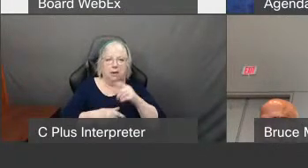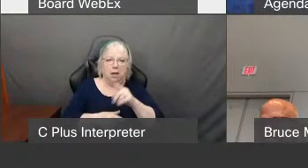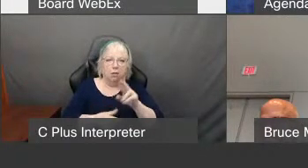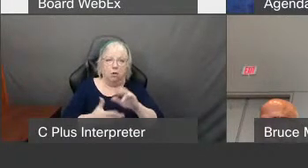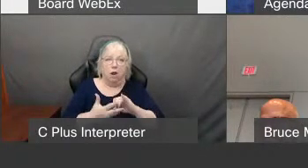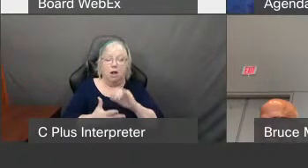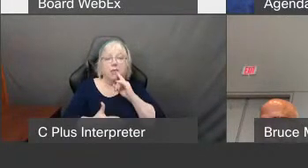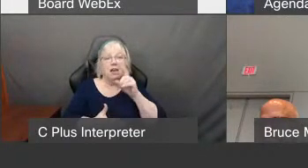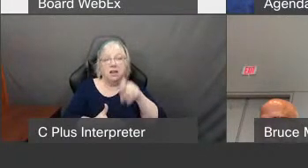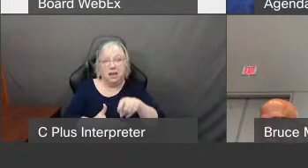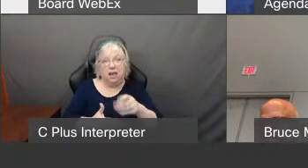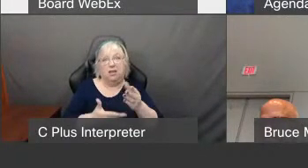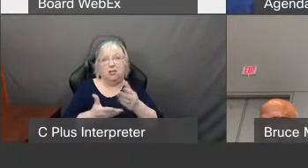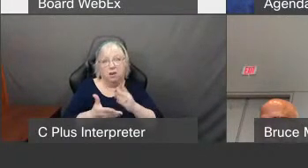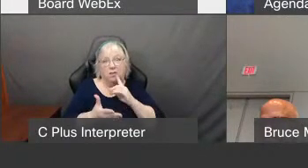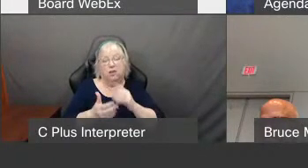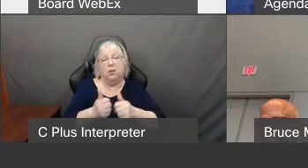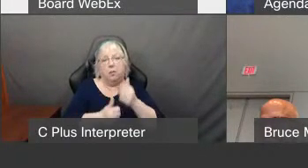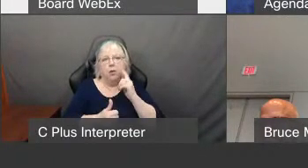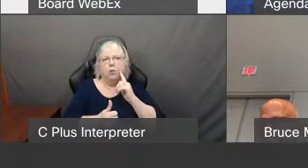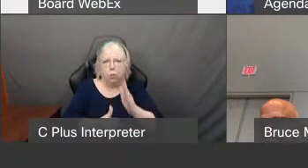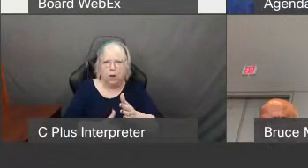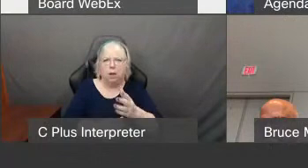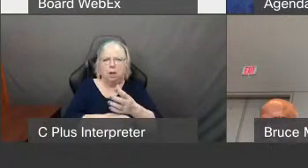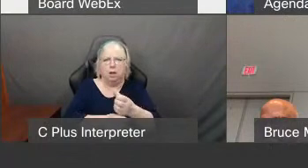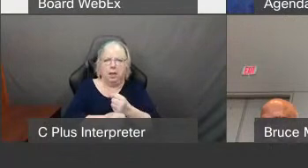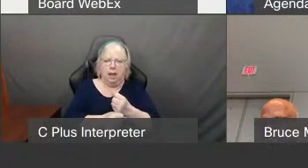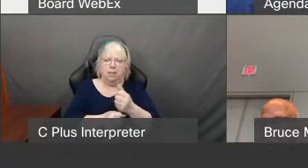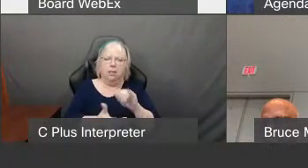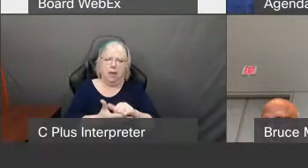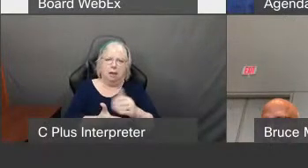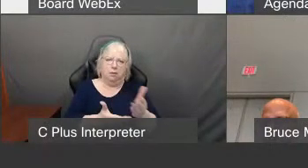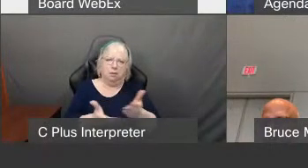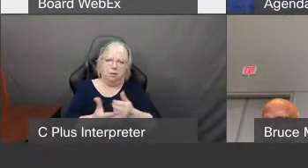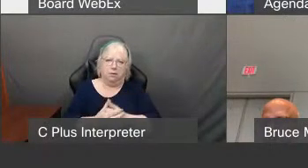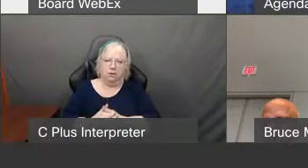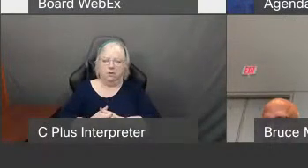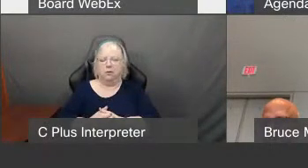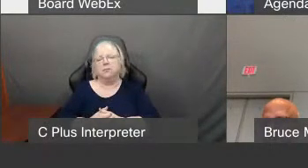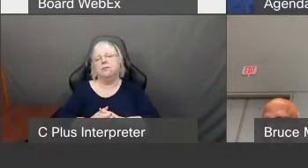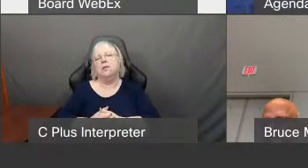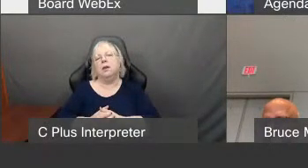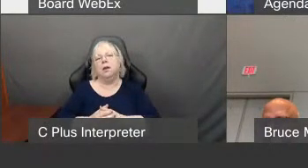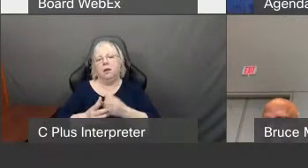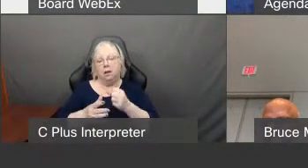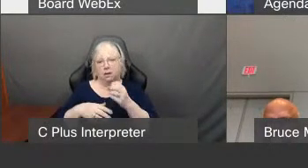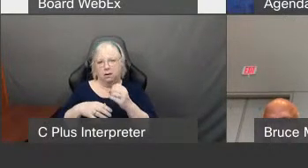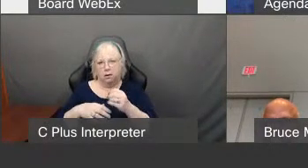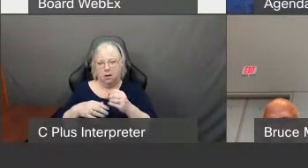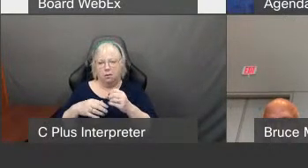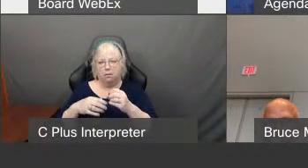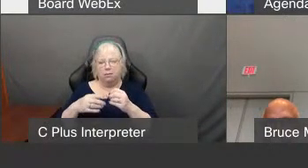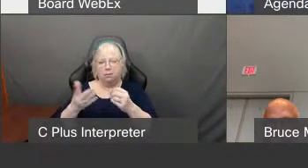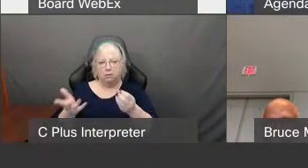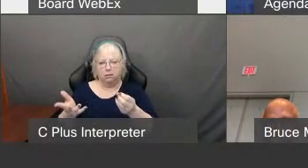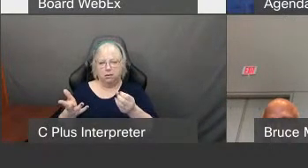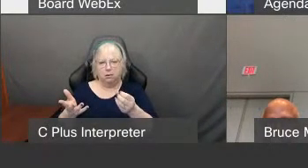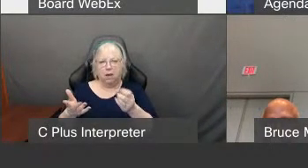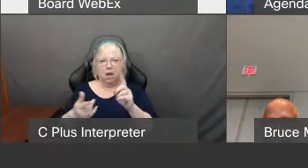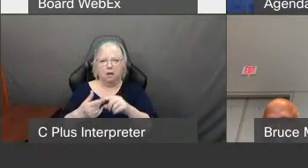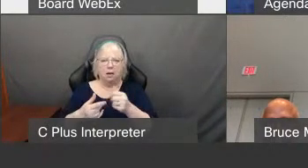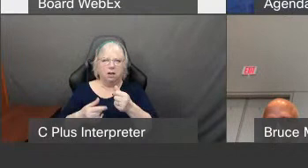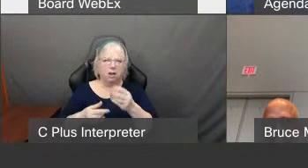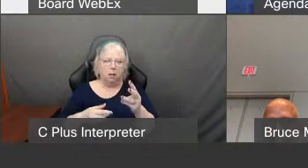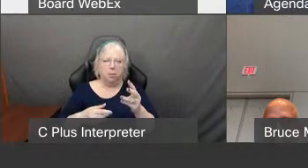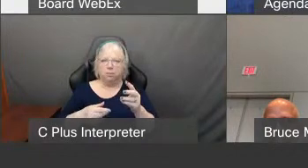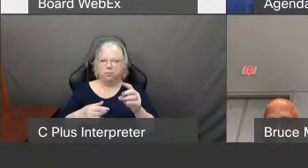these services the most, will get them. And so I think there is, you know, until a couple of decades ago,